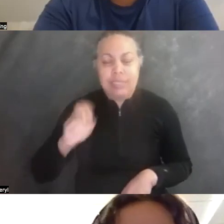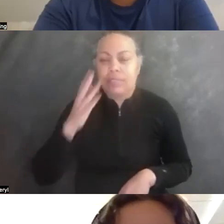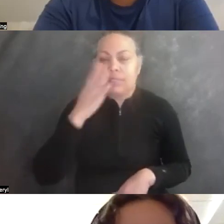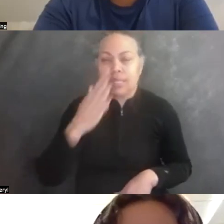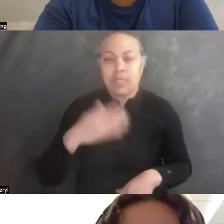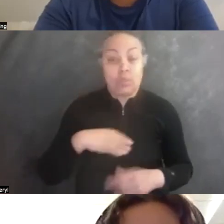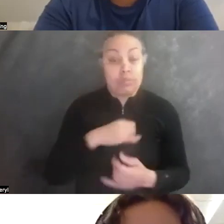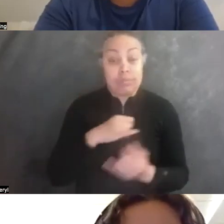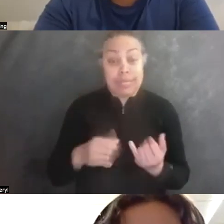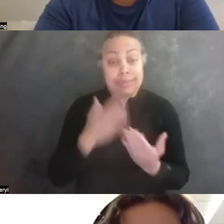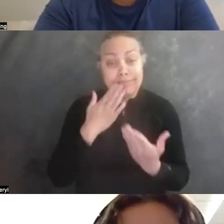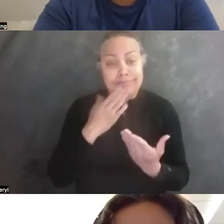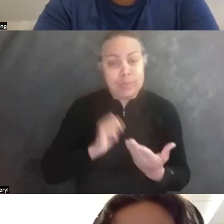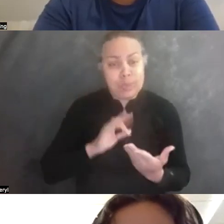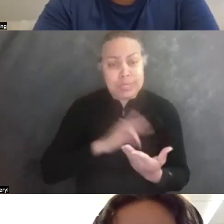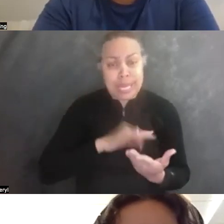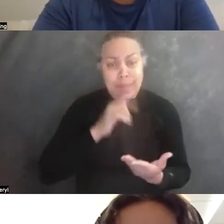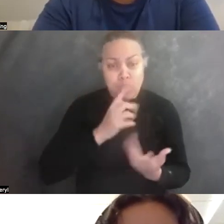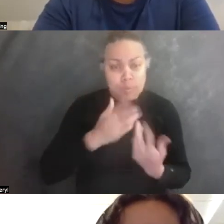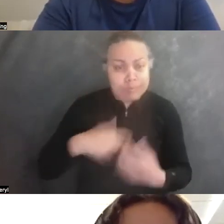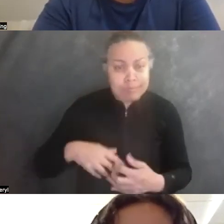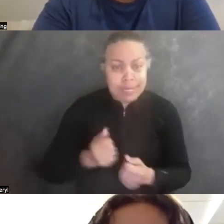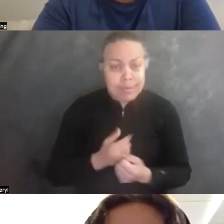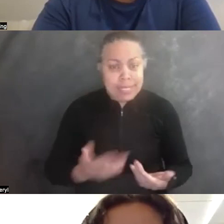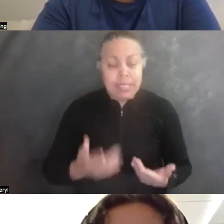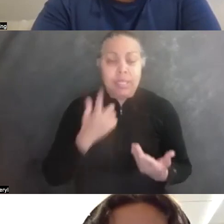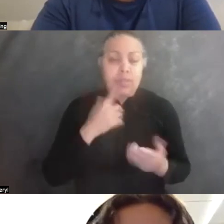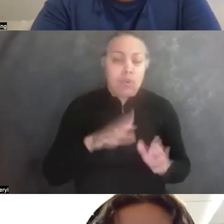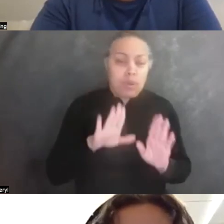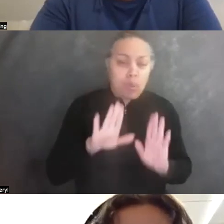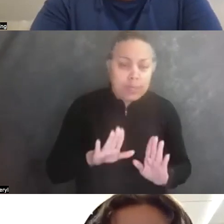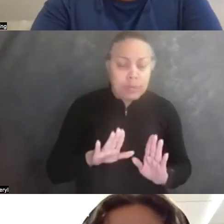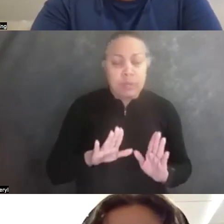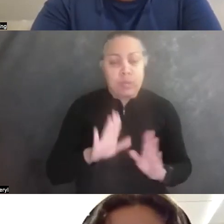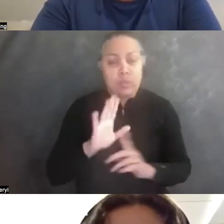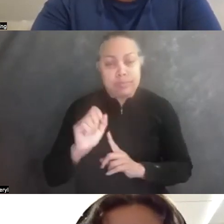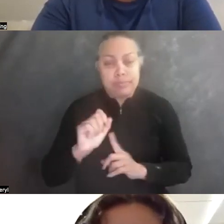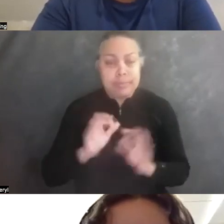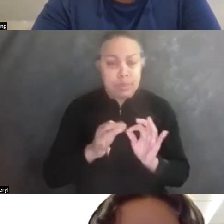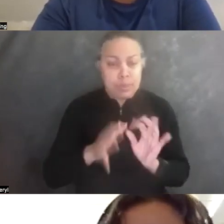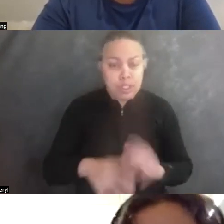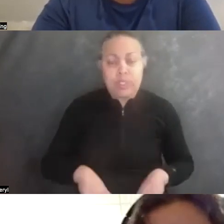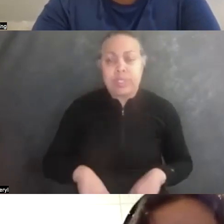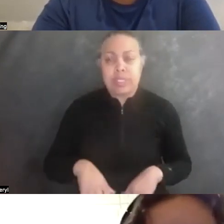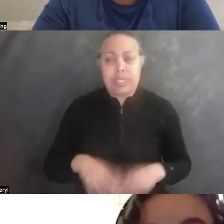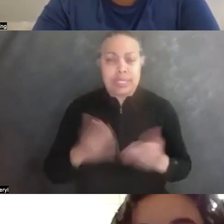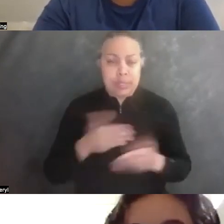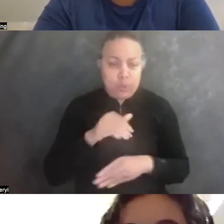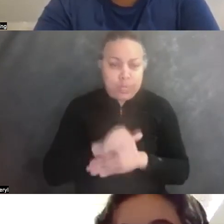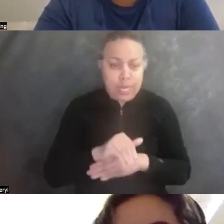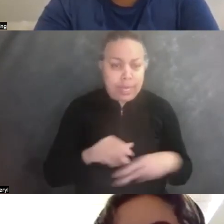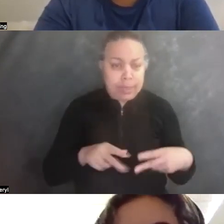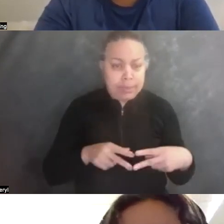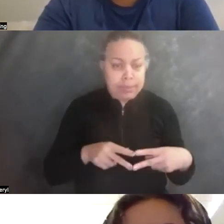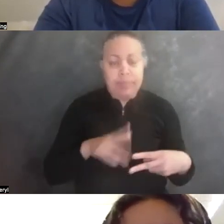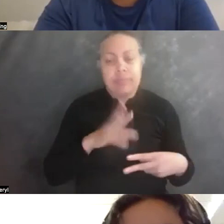all the staff that made this program possible, to the wonderful, incredible ASL interpreters here tonight,